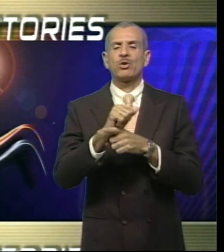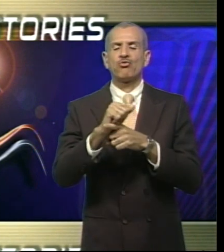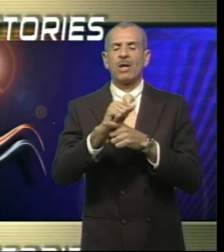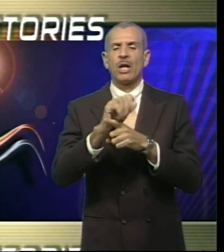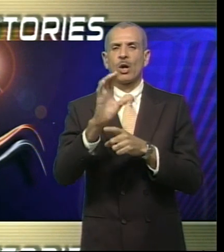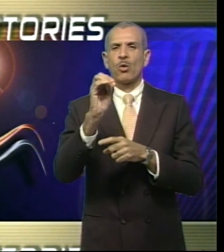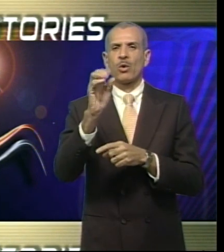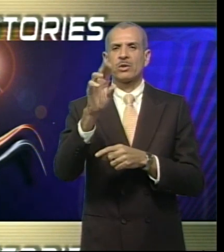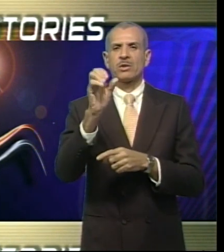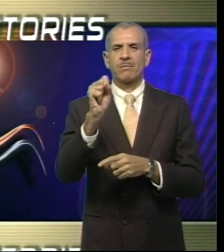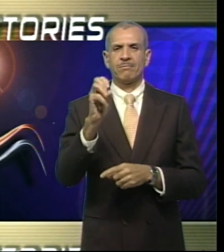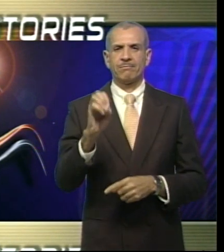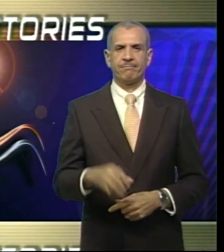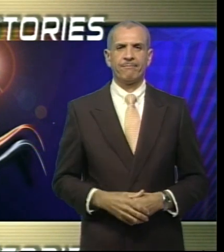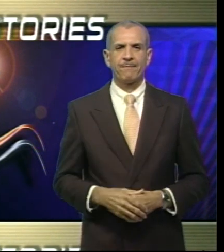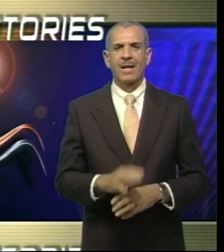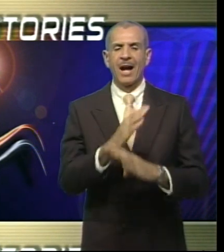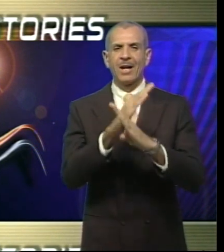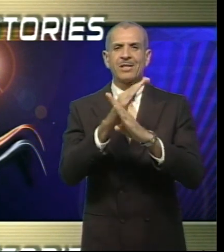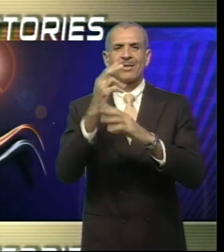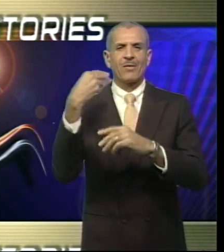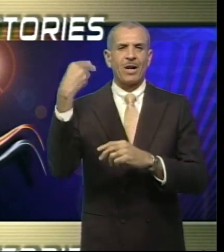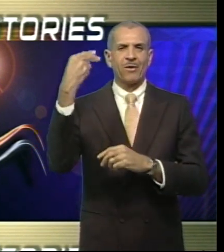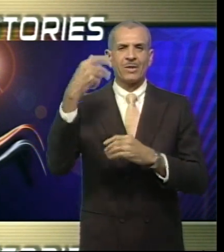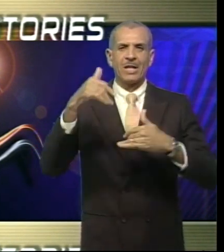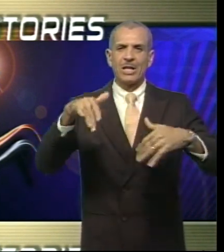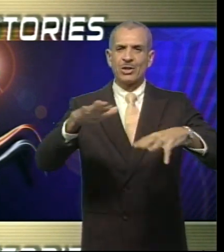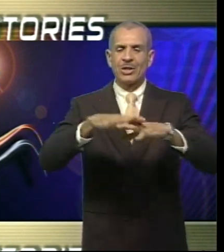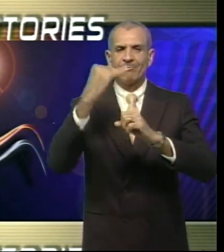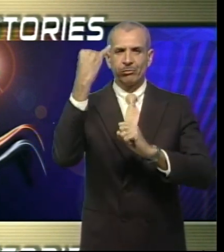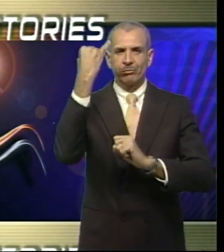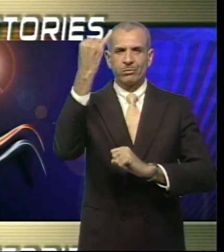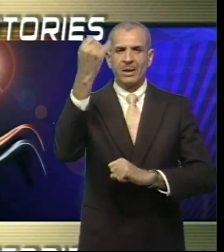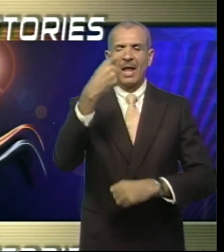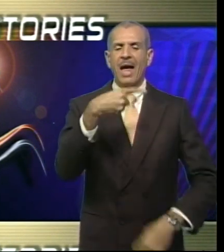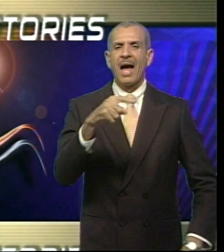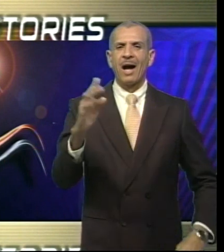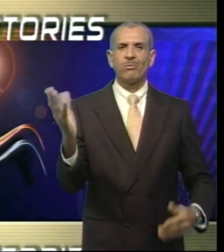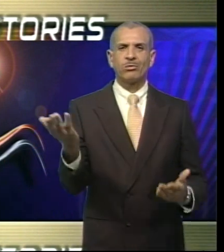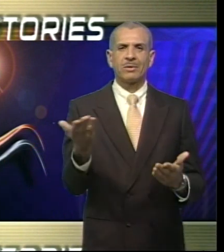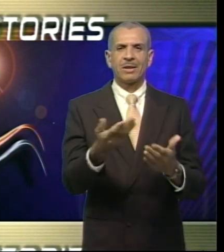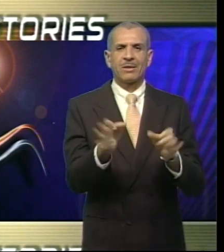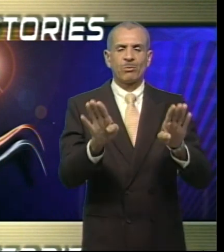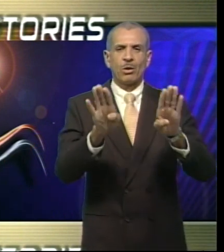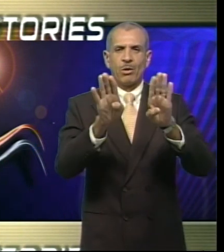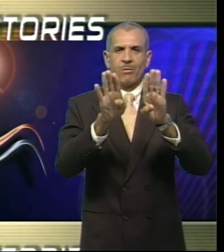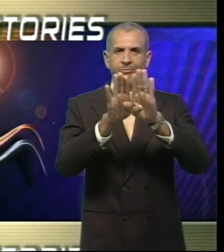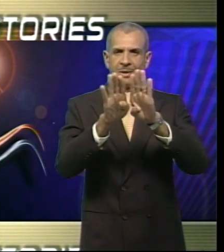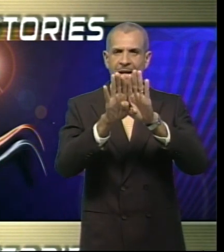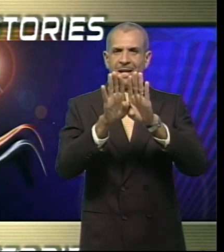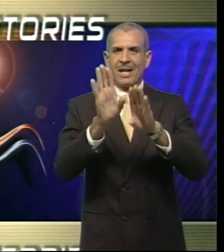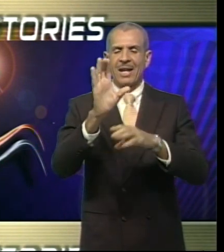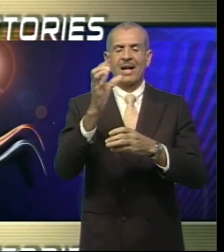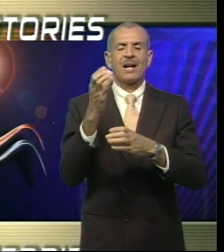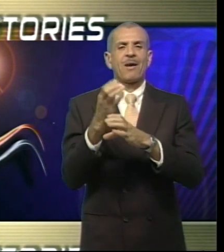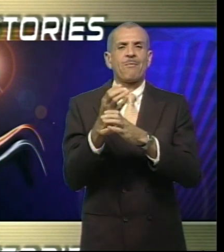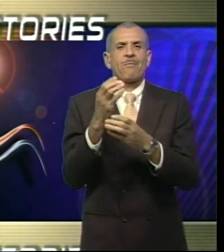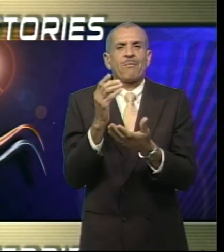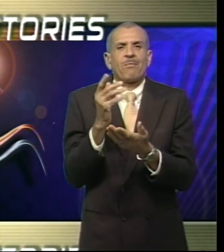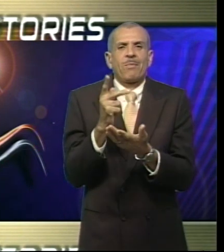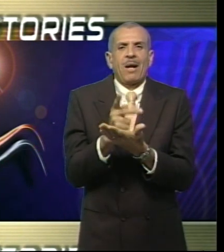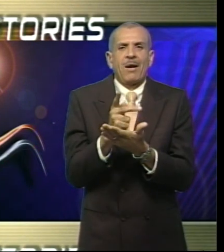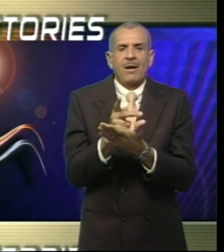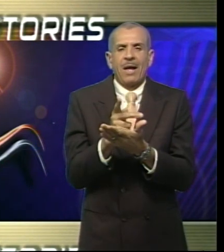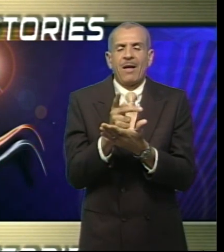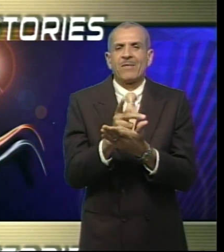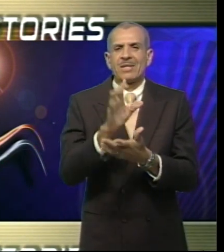course. The Guardians of the Heritage Initiative has drawn to a fitting climax in the car park of the CBC. Every